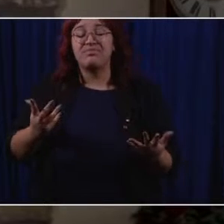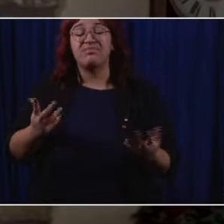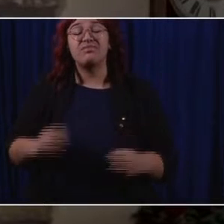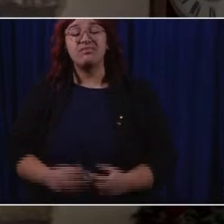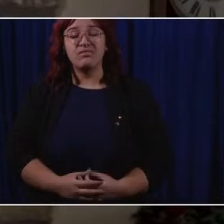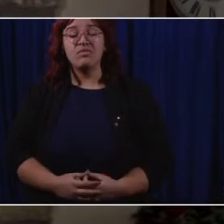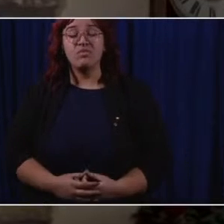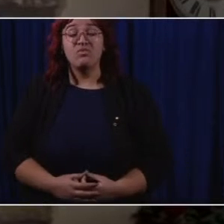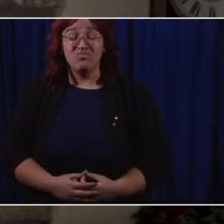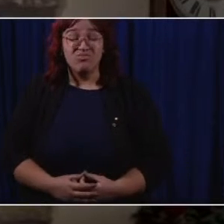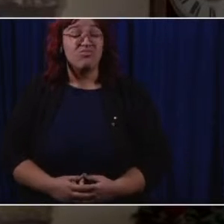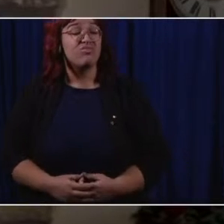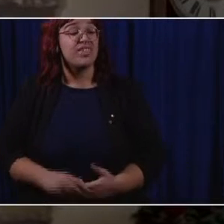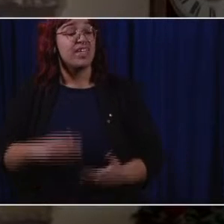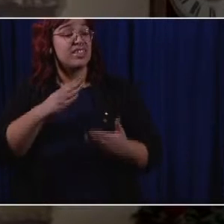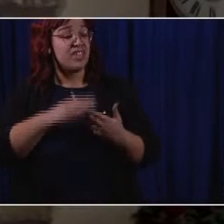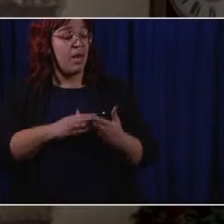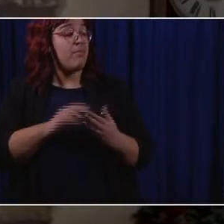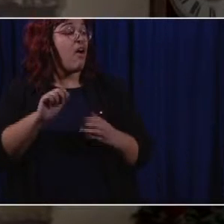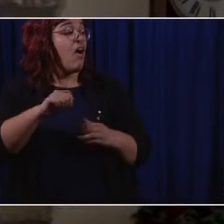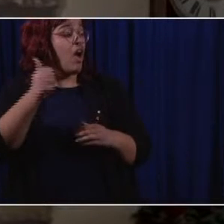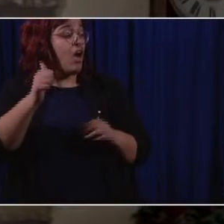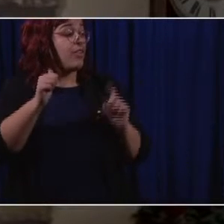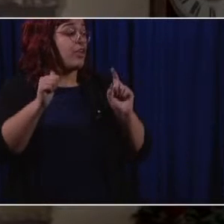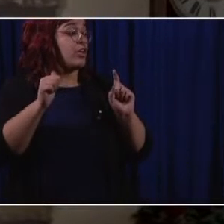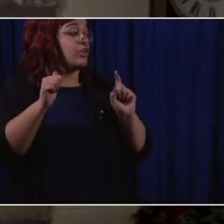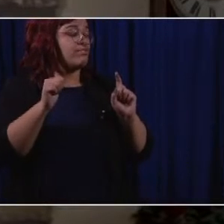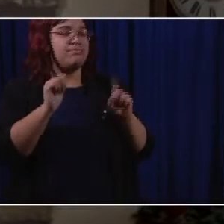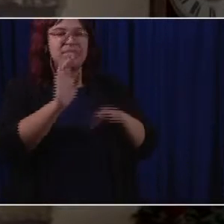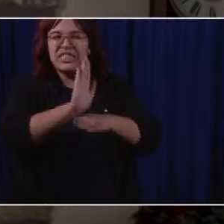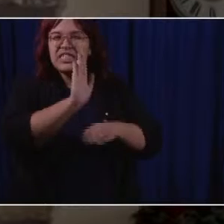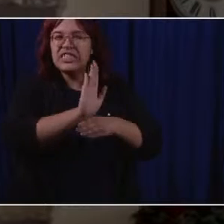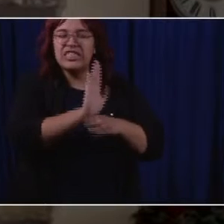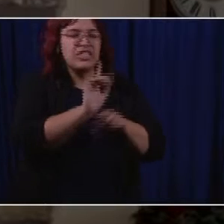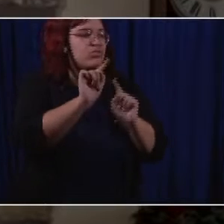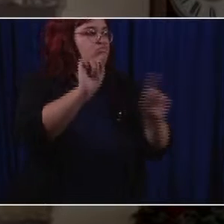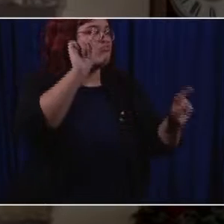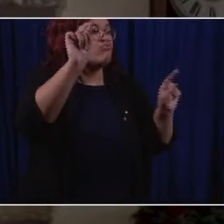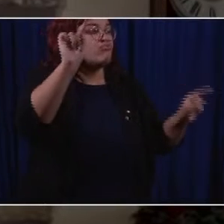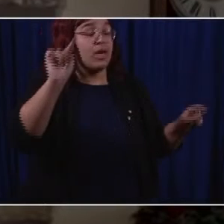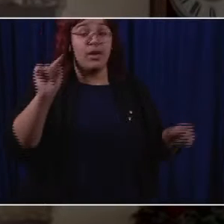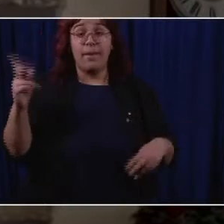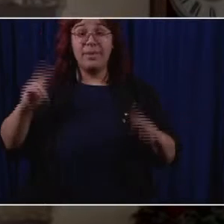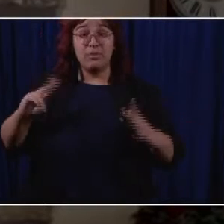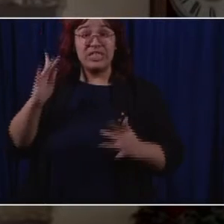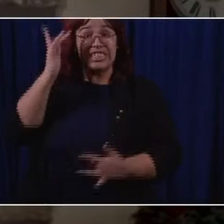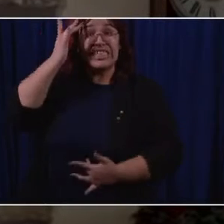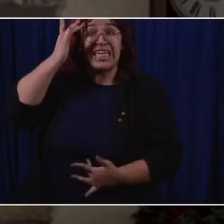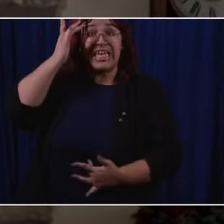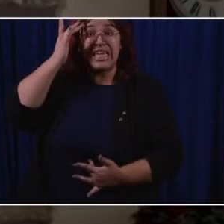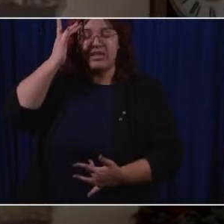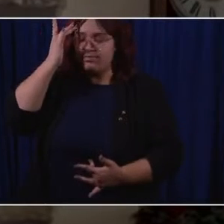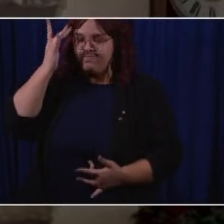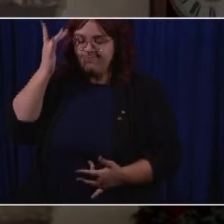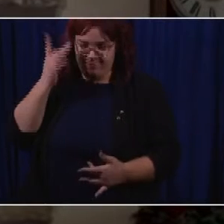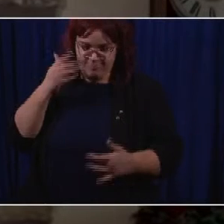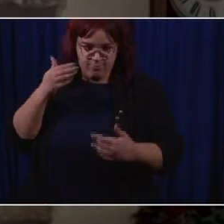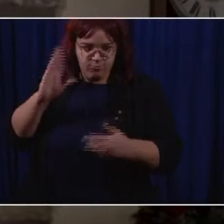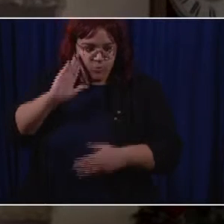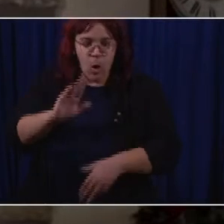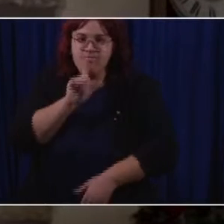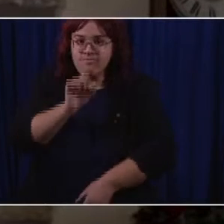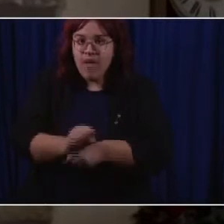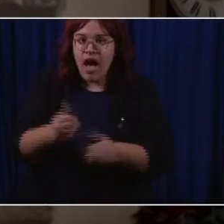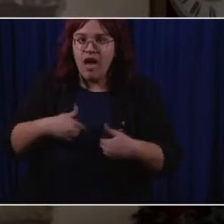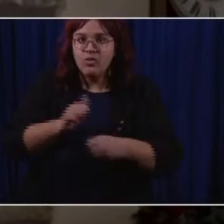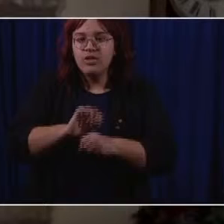been diagnosed as positive are still going to work, and people are not quarantining. Some people are even